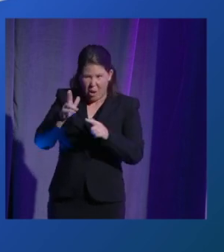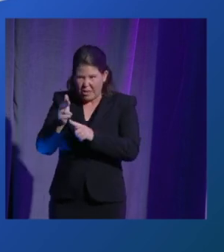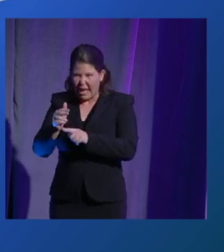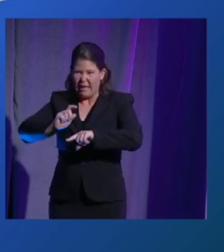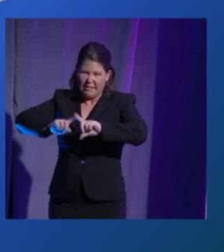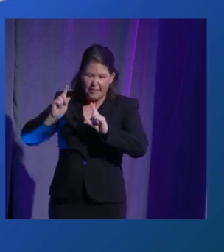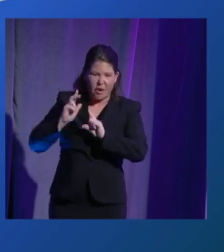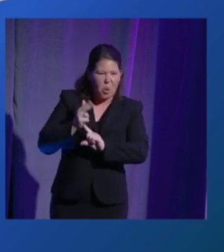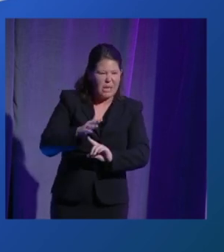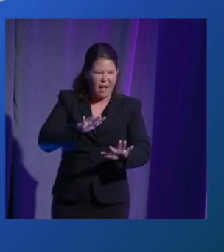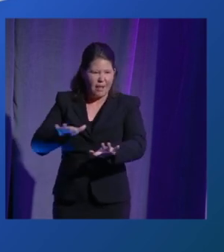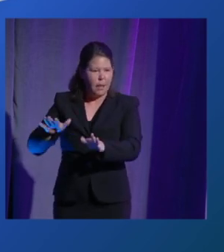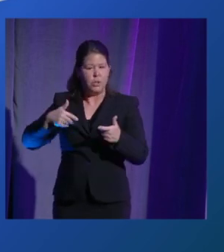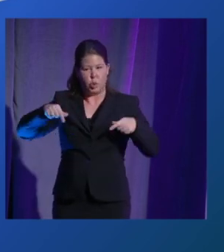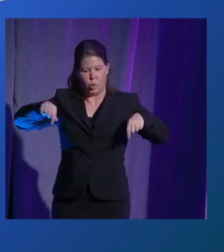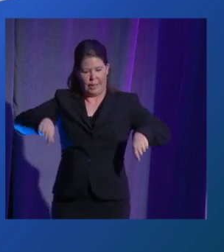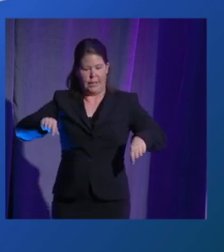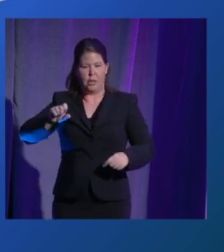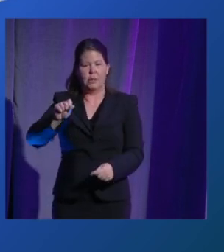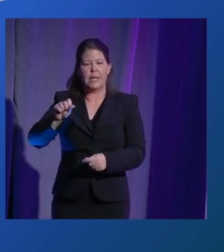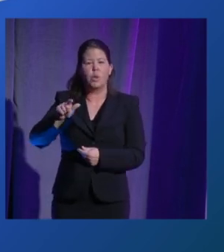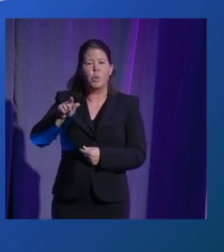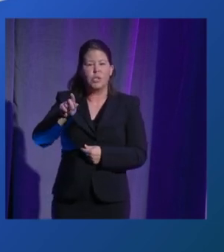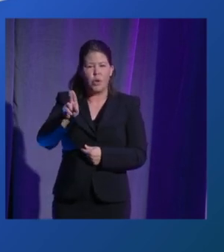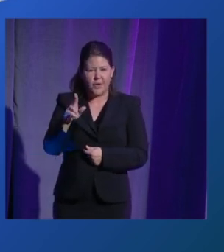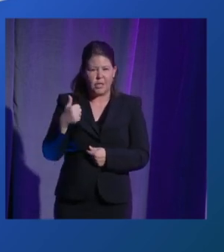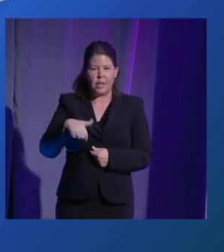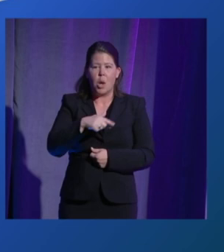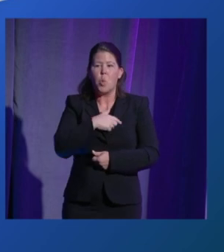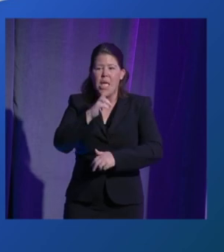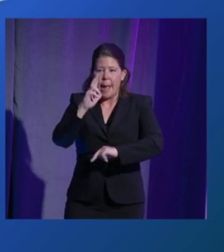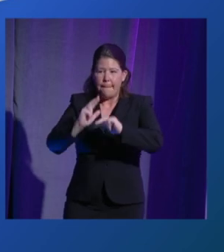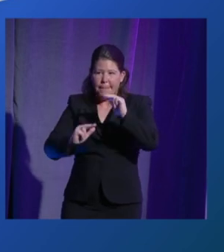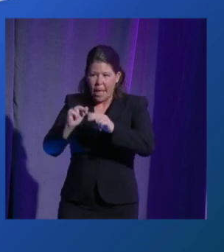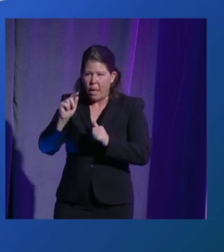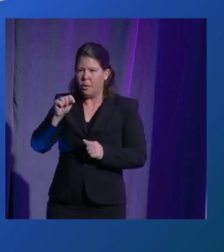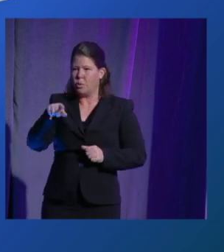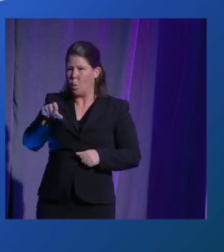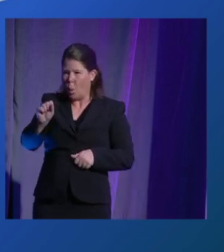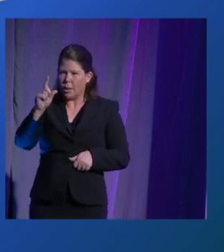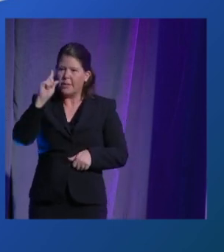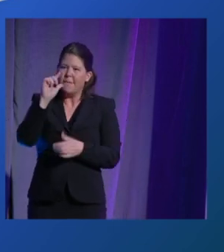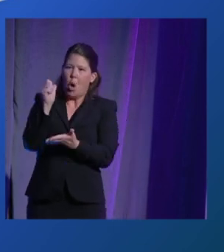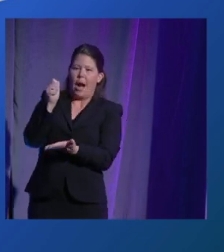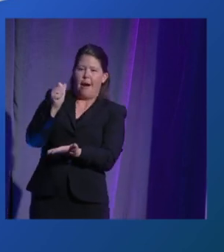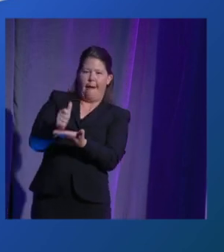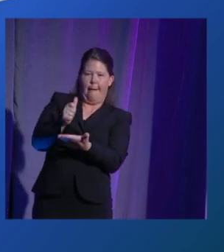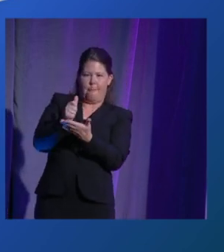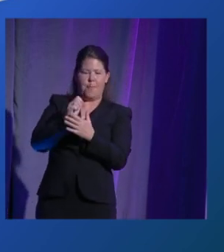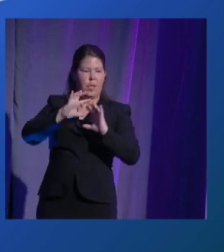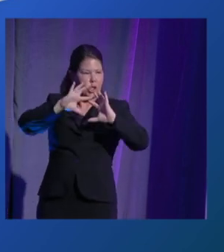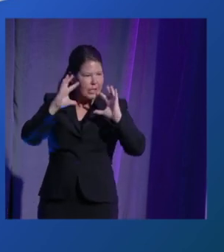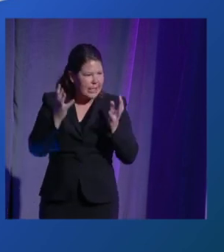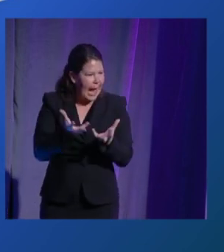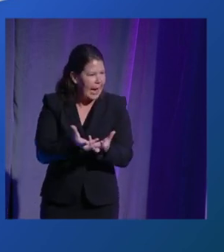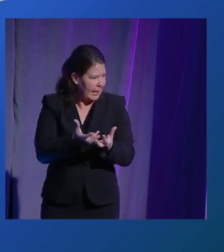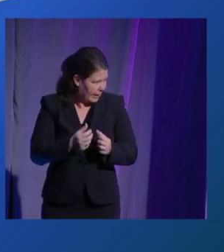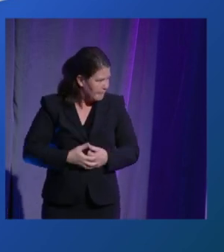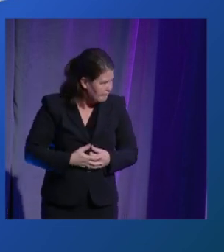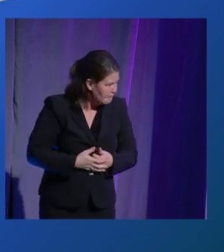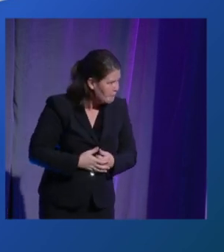Mission and making sure that we are building tools to sort of help Society um I think sort of in the broader